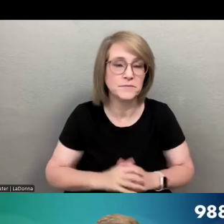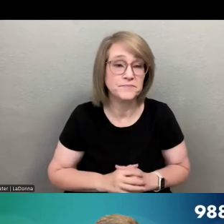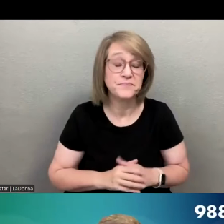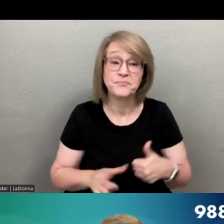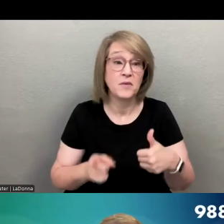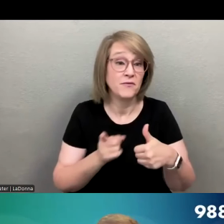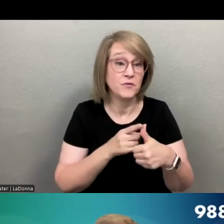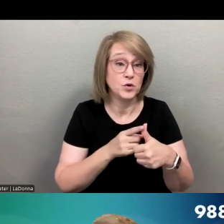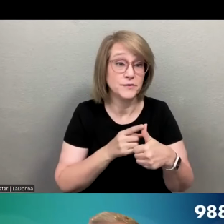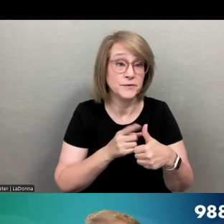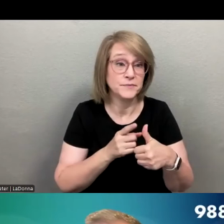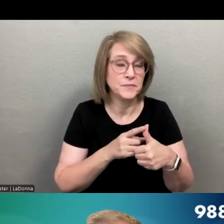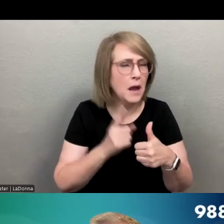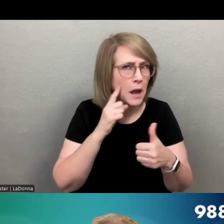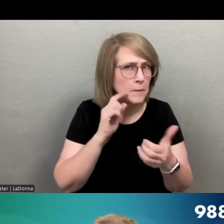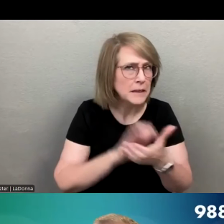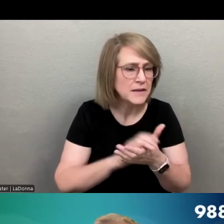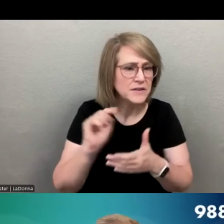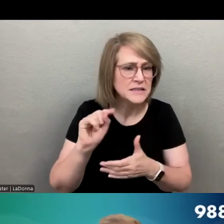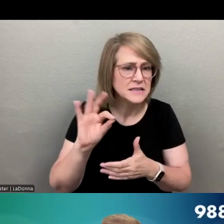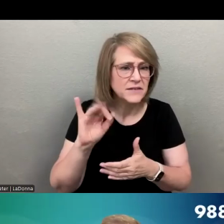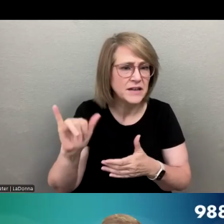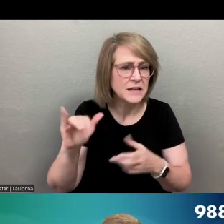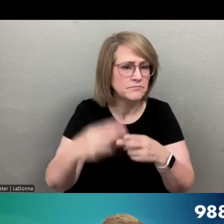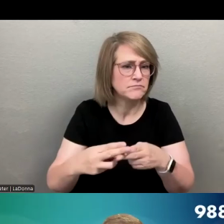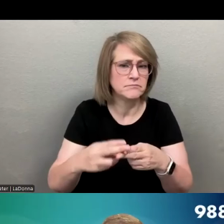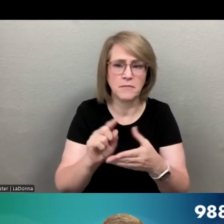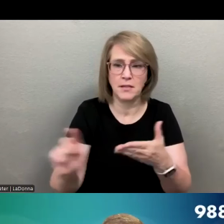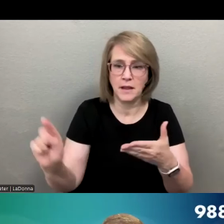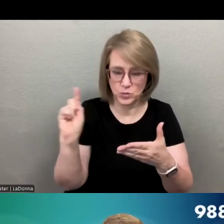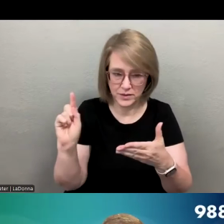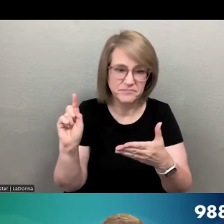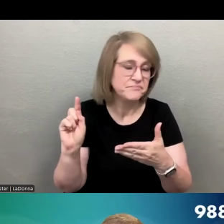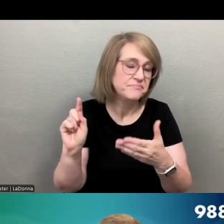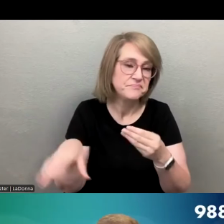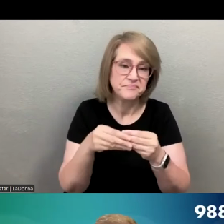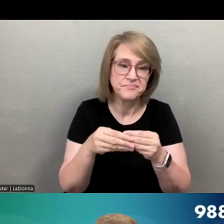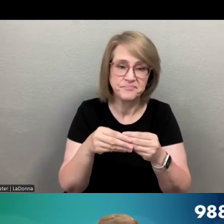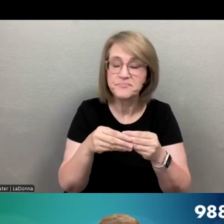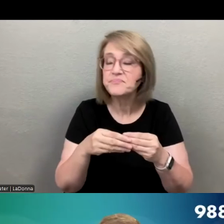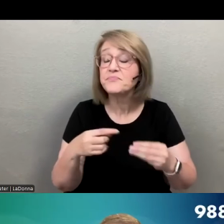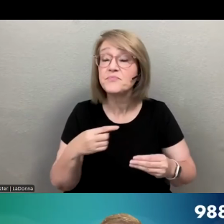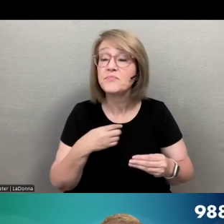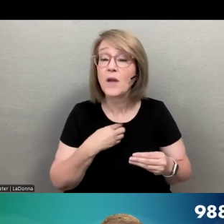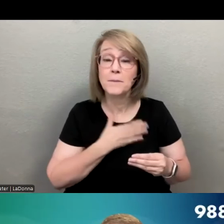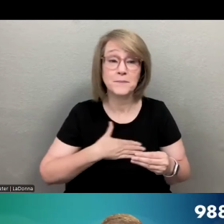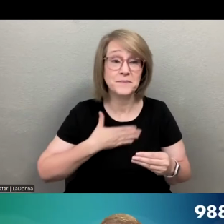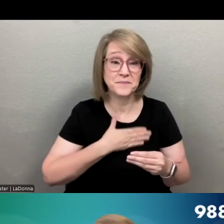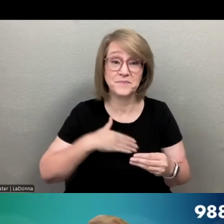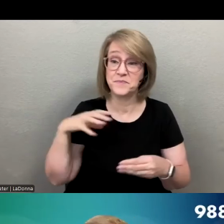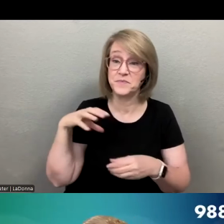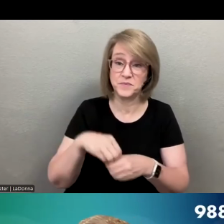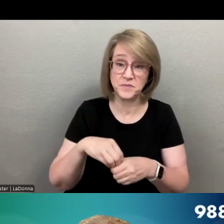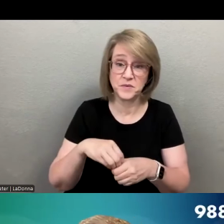a follow-up. I think Tiffany might have flagged this last week, but I did have the pleasure and the privilege of participating in